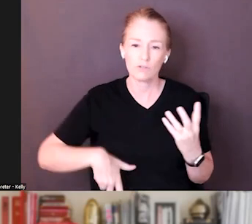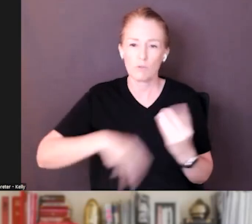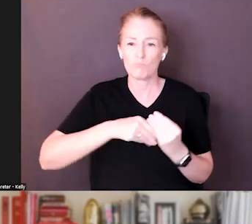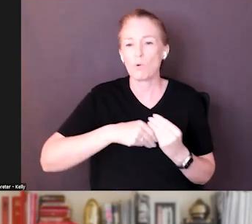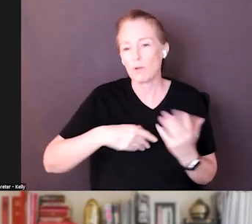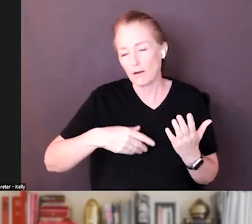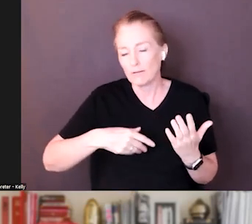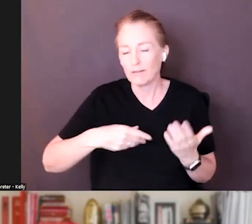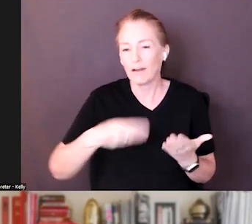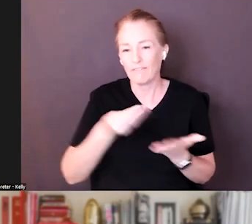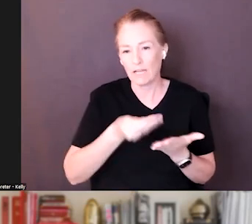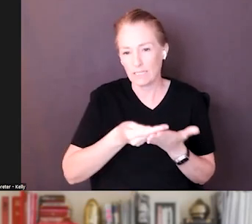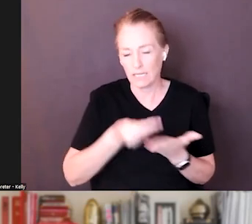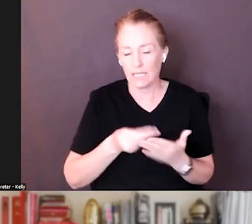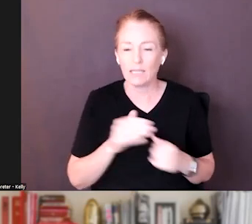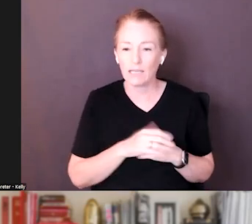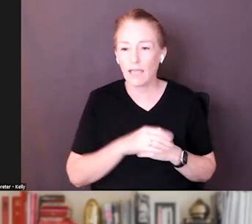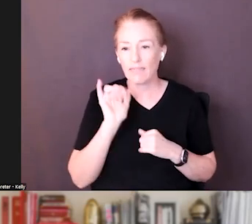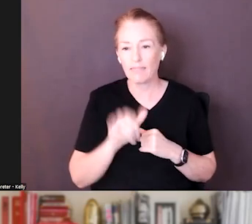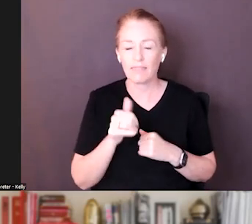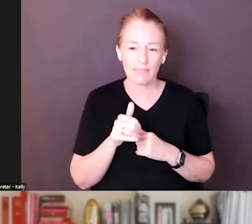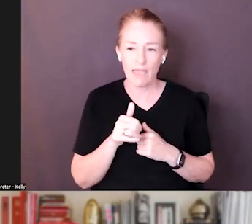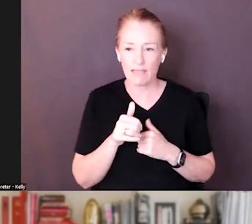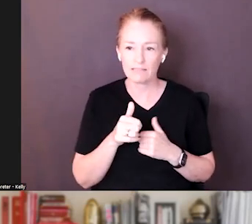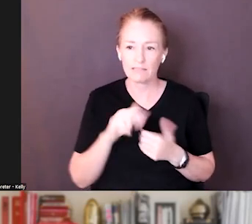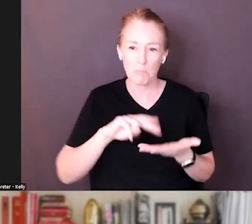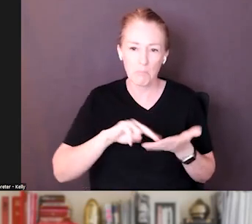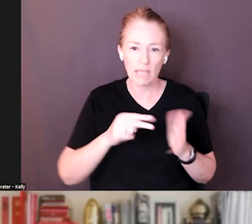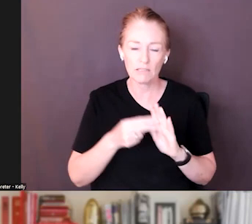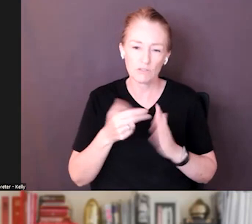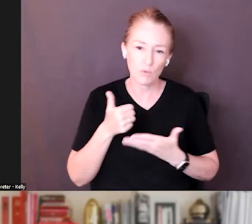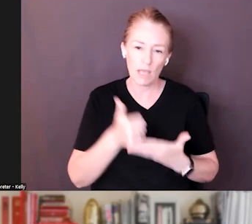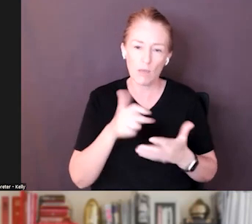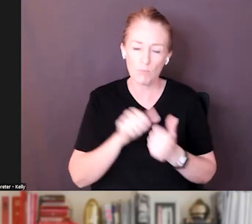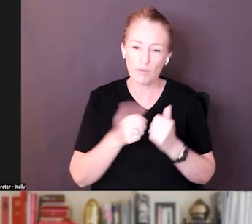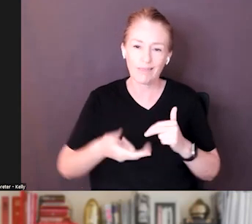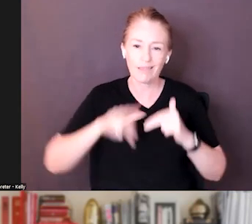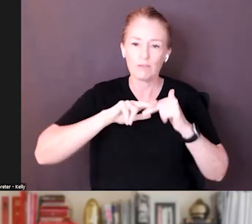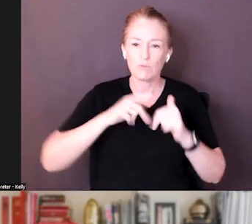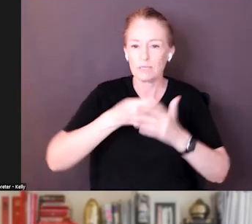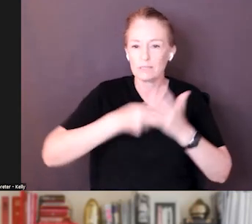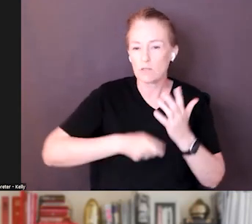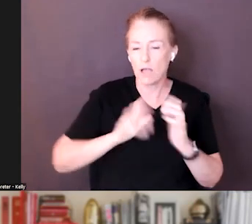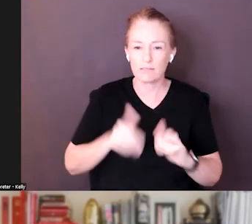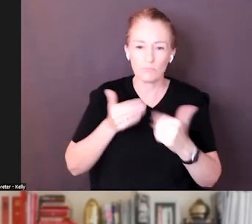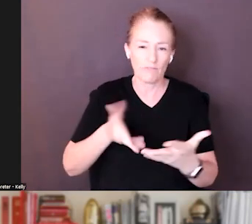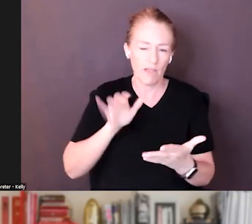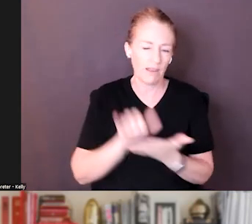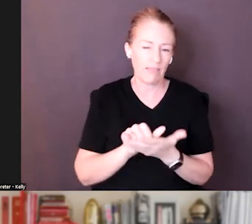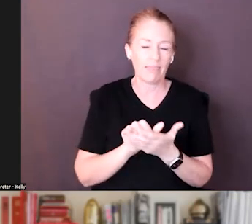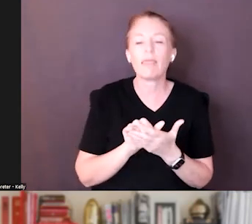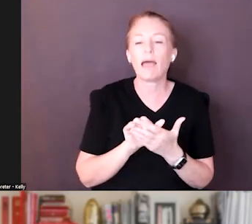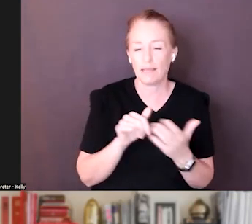And that's meant to compensate for some of the increased costs that are associated with providing that level of care.